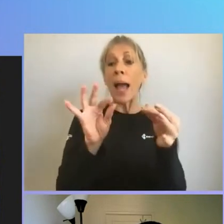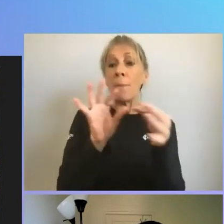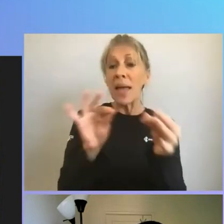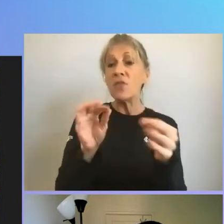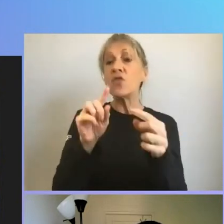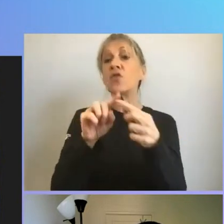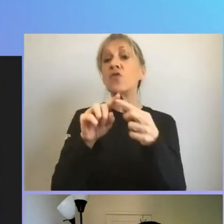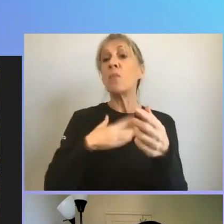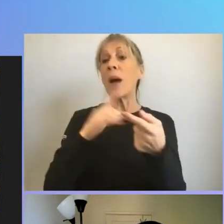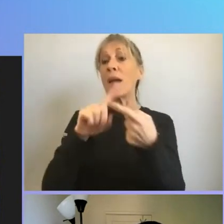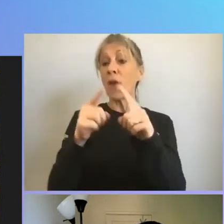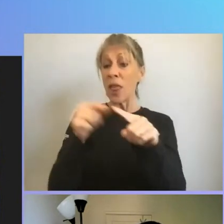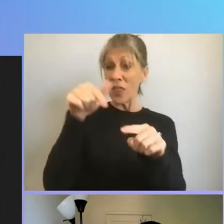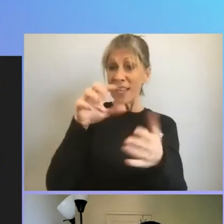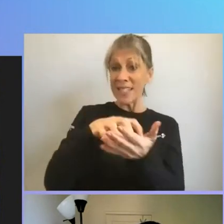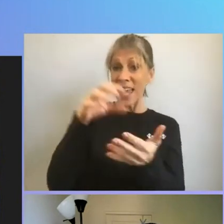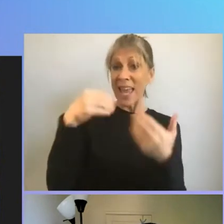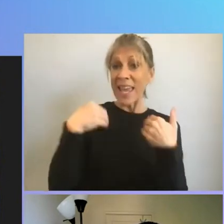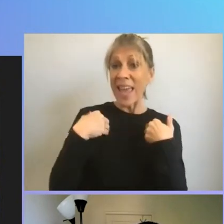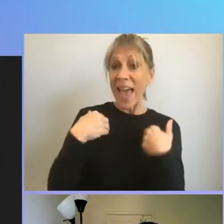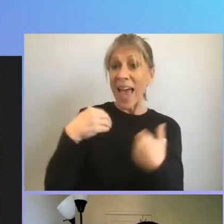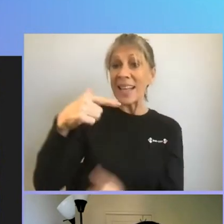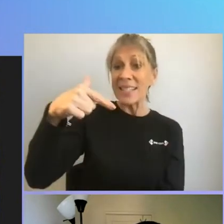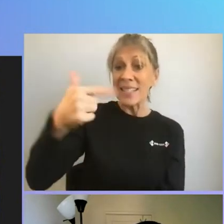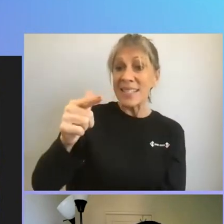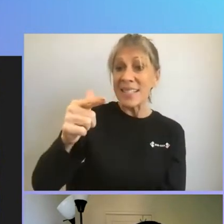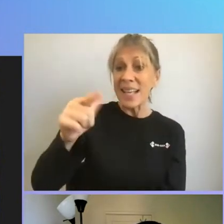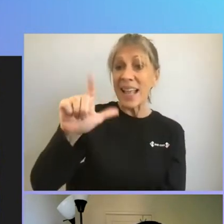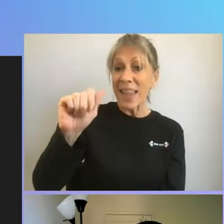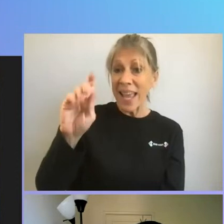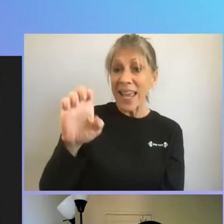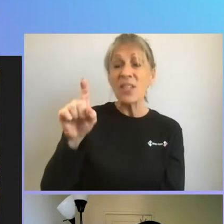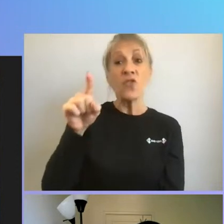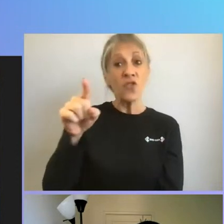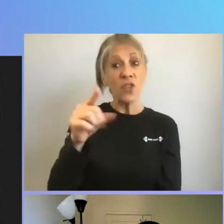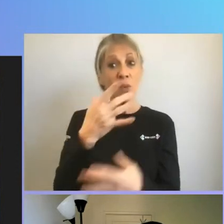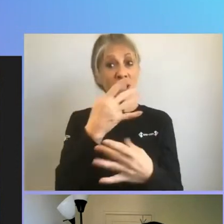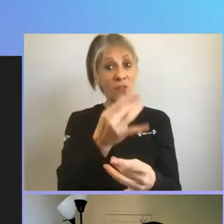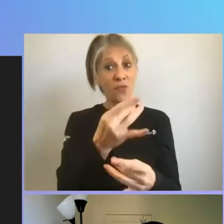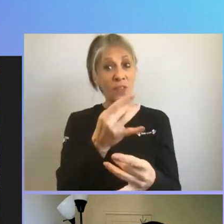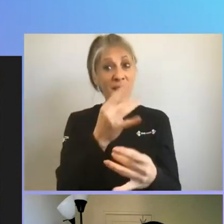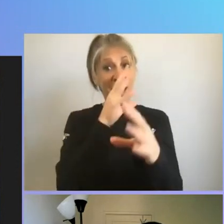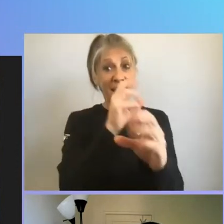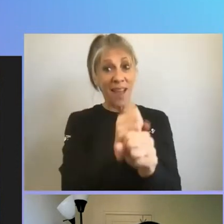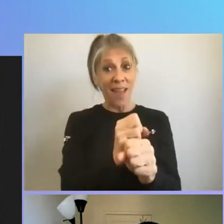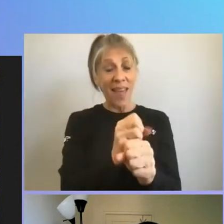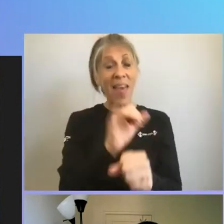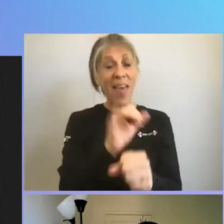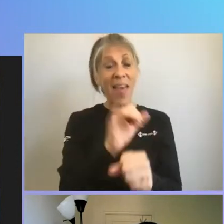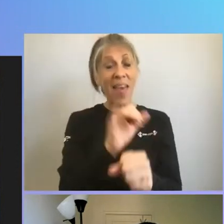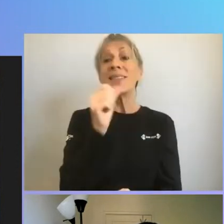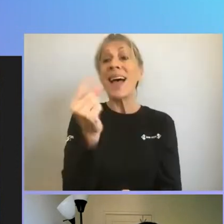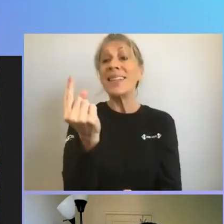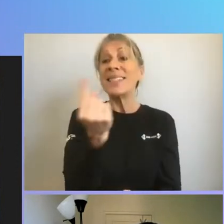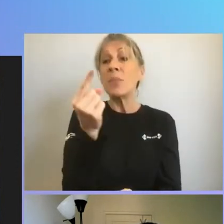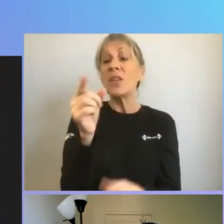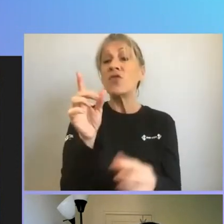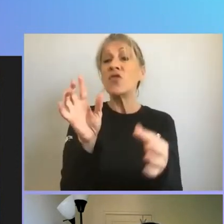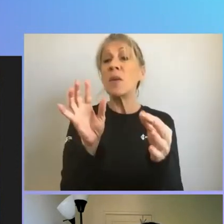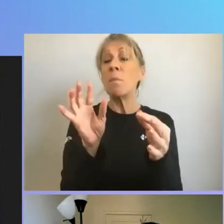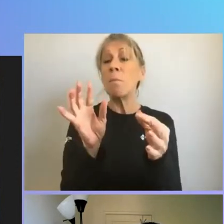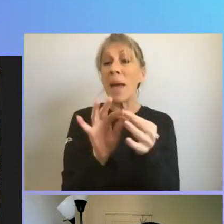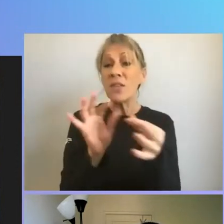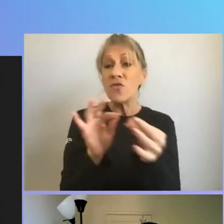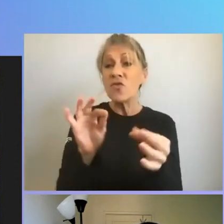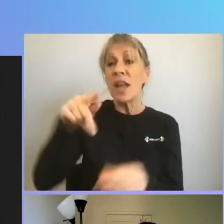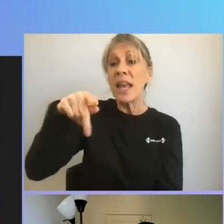this cake has glaze on it, she was actually interested in it. Even though that wasn't something she mentioned in the prompt, she did not